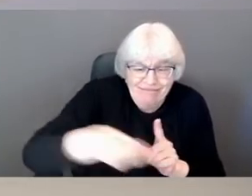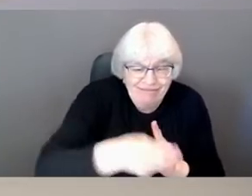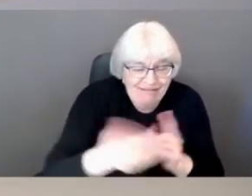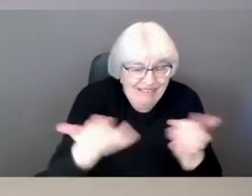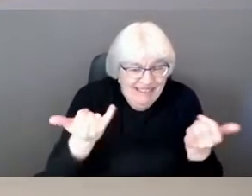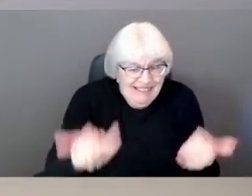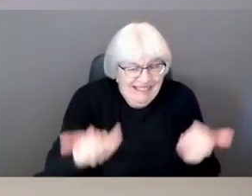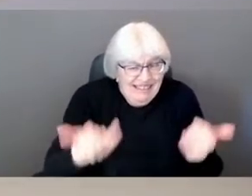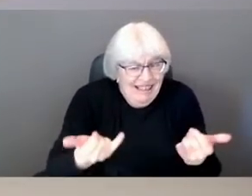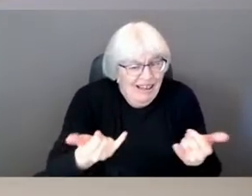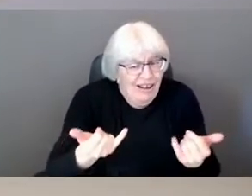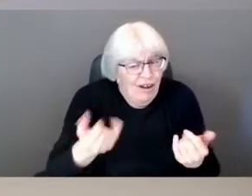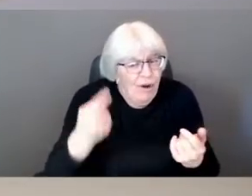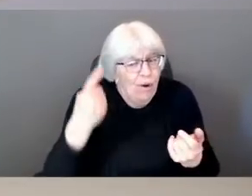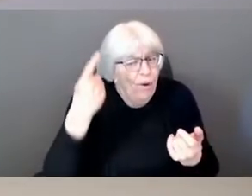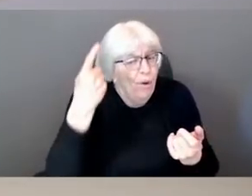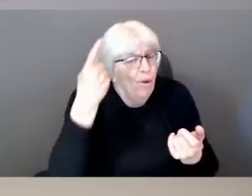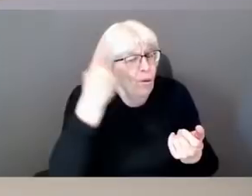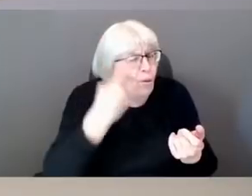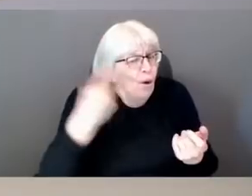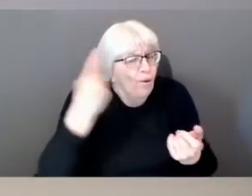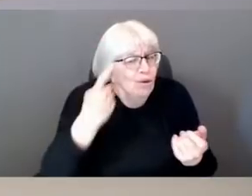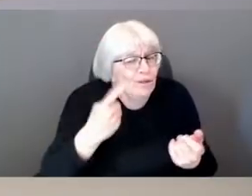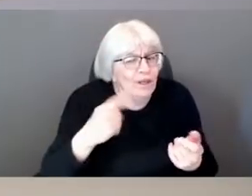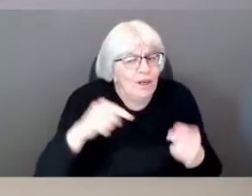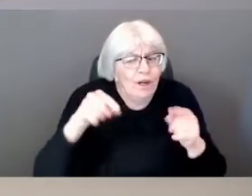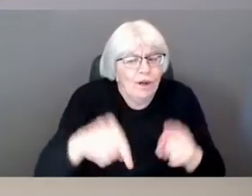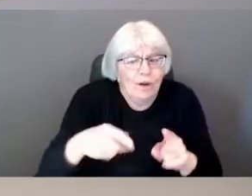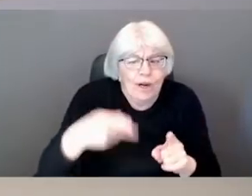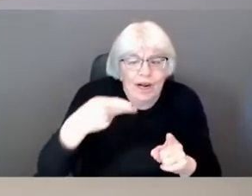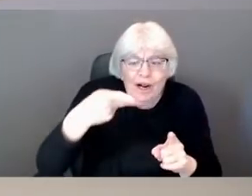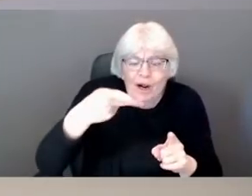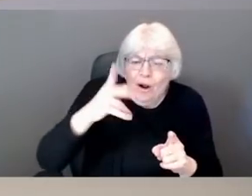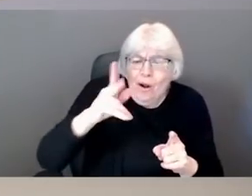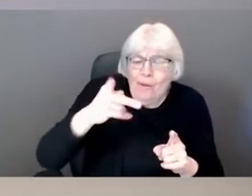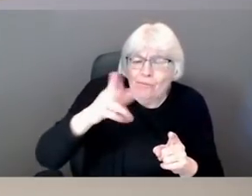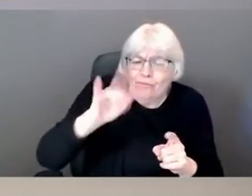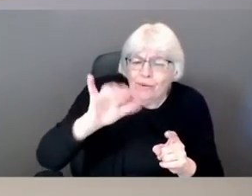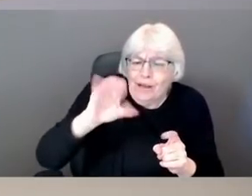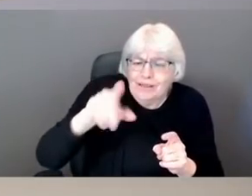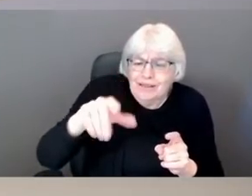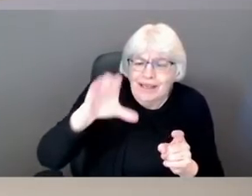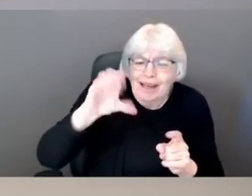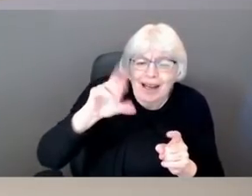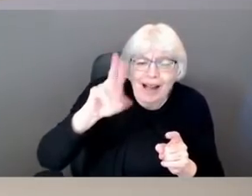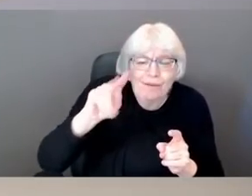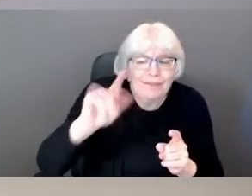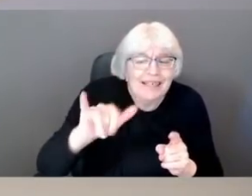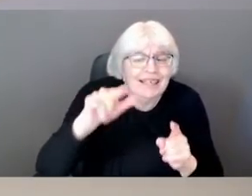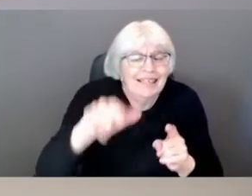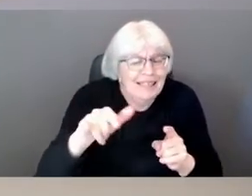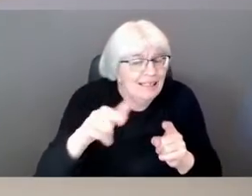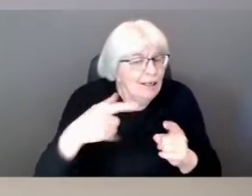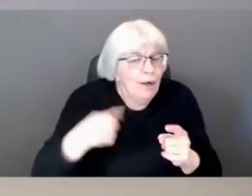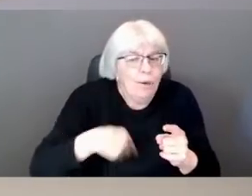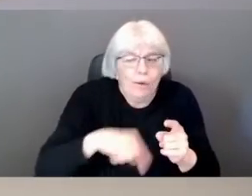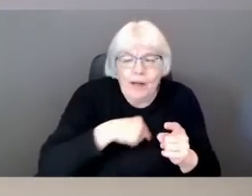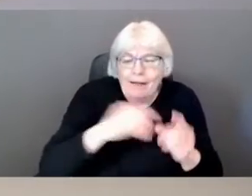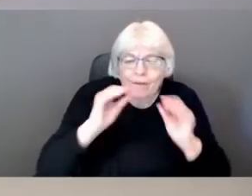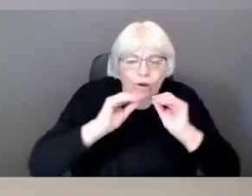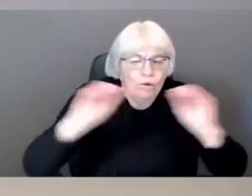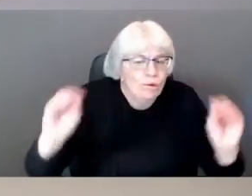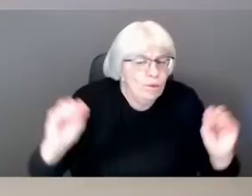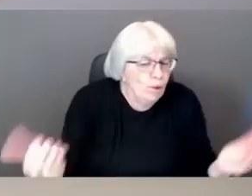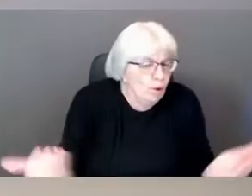cluster of cases? So we've not had any new cases related to that